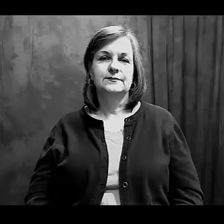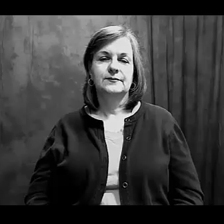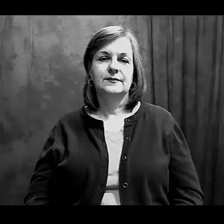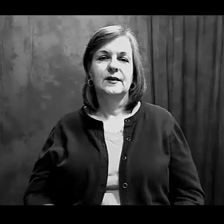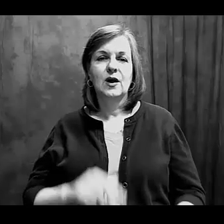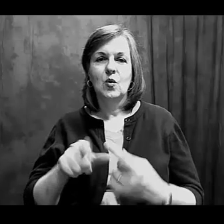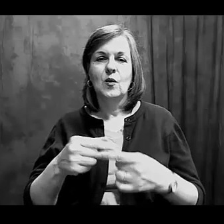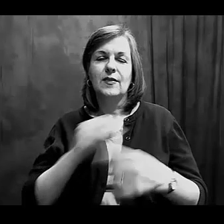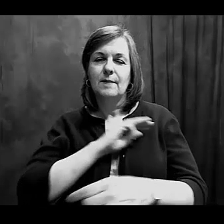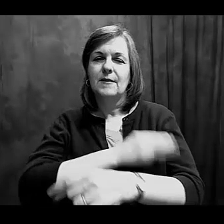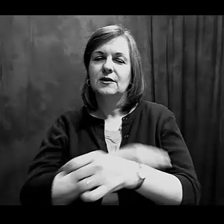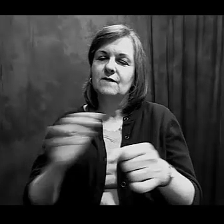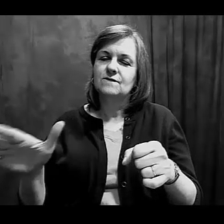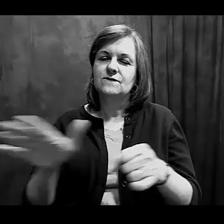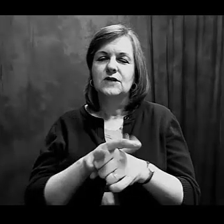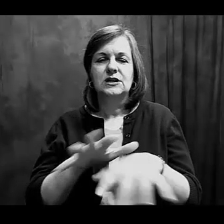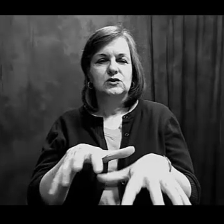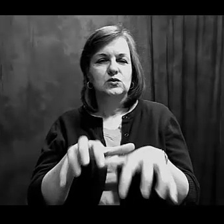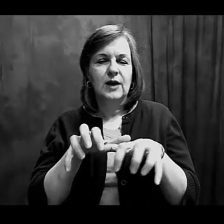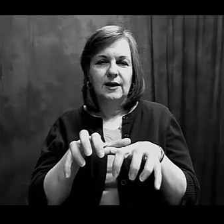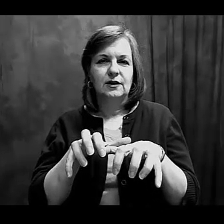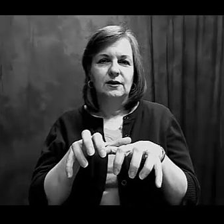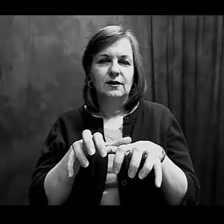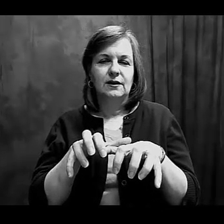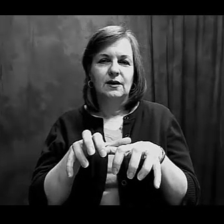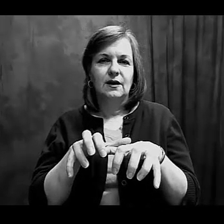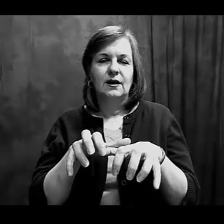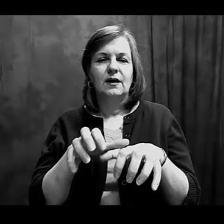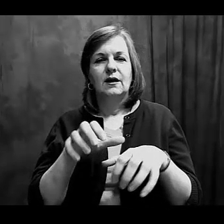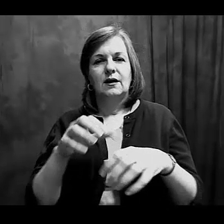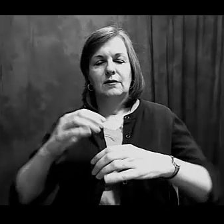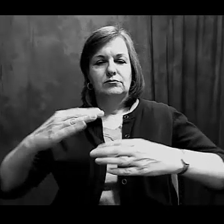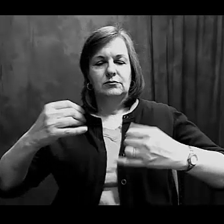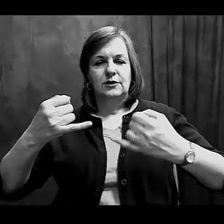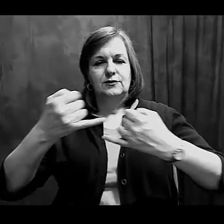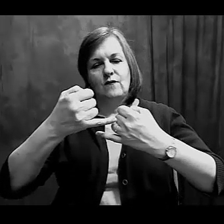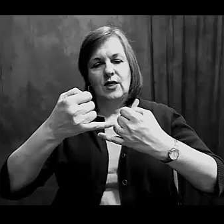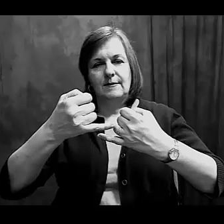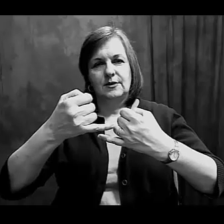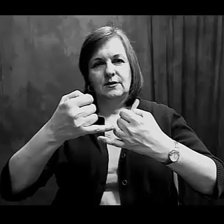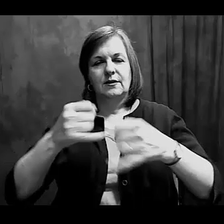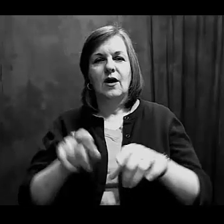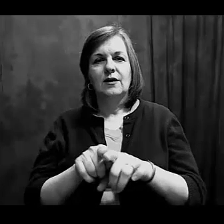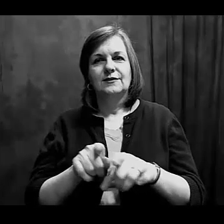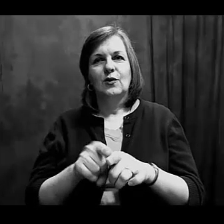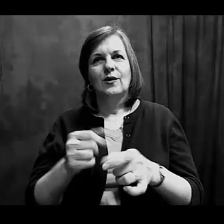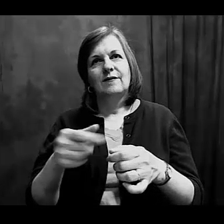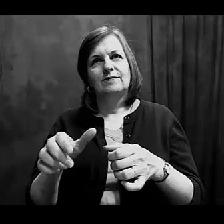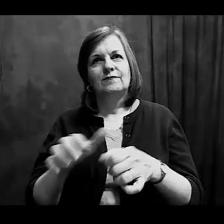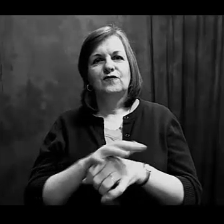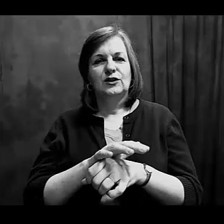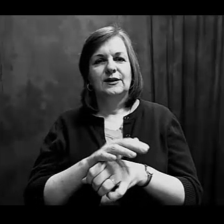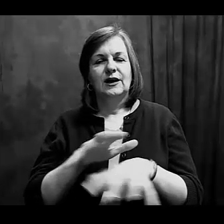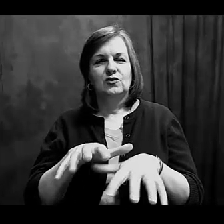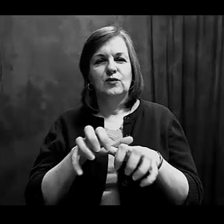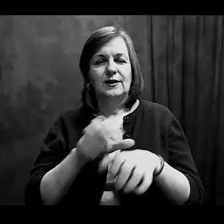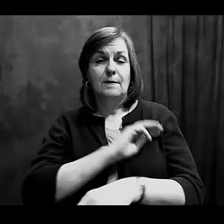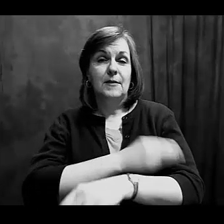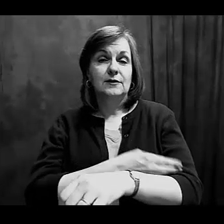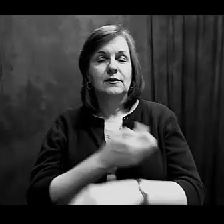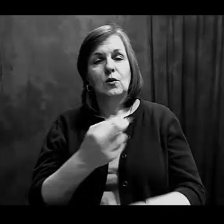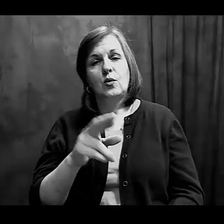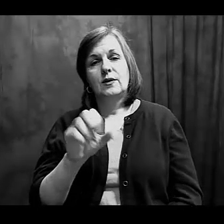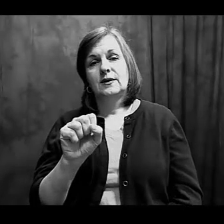in a fully contracted sarcomere. Or you would think about it as a fully contracted